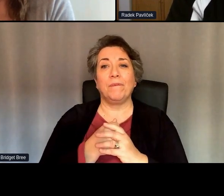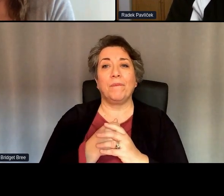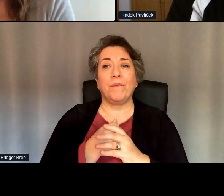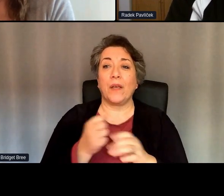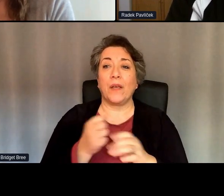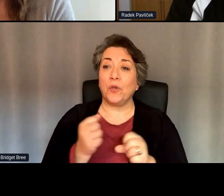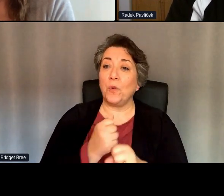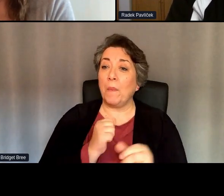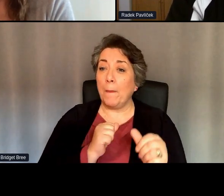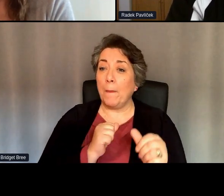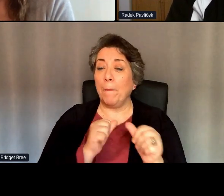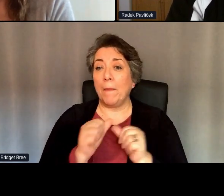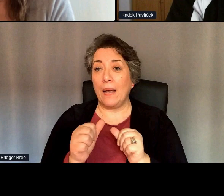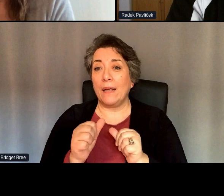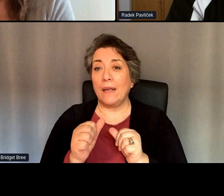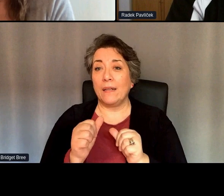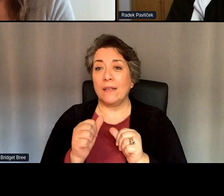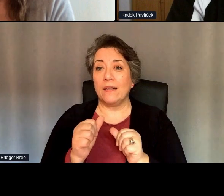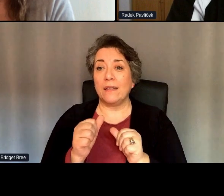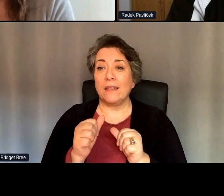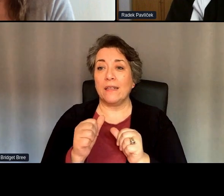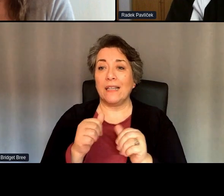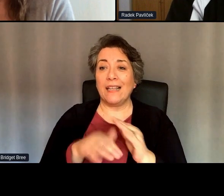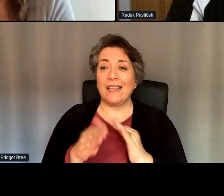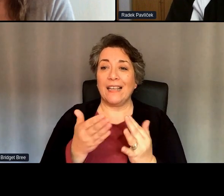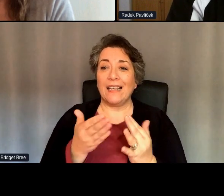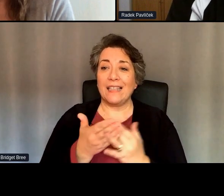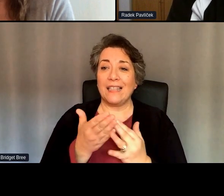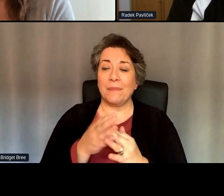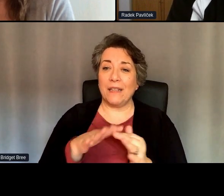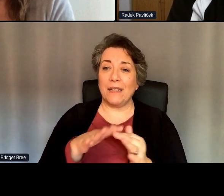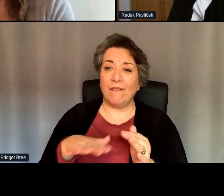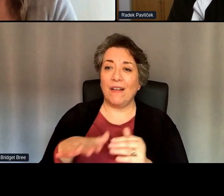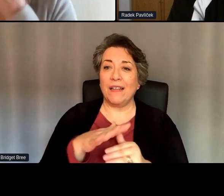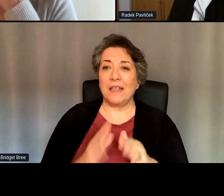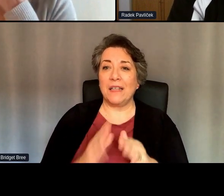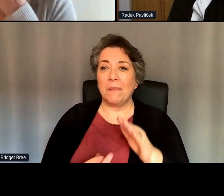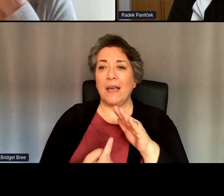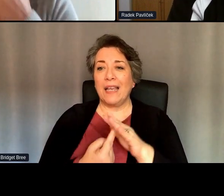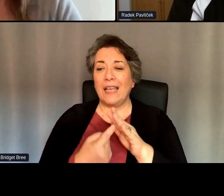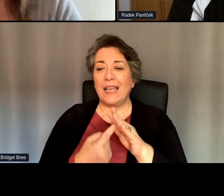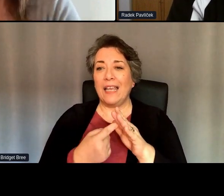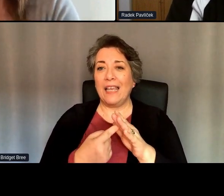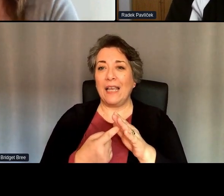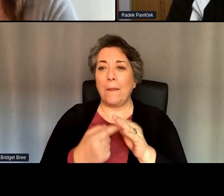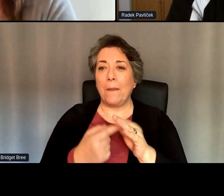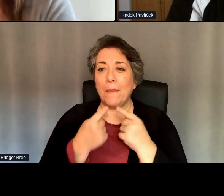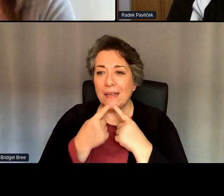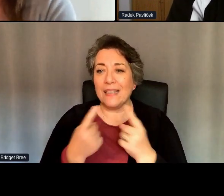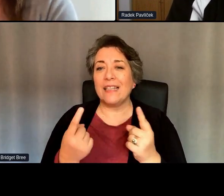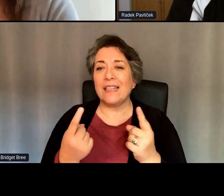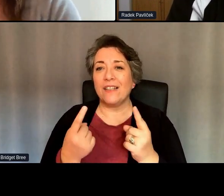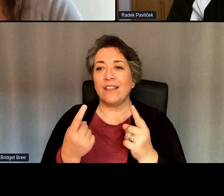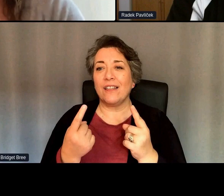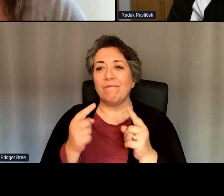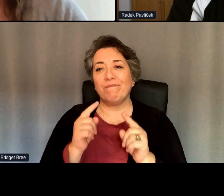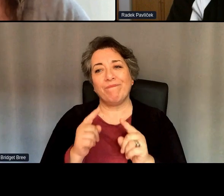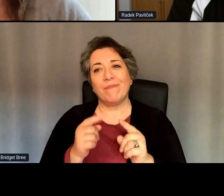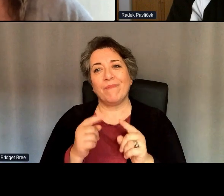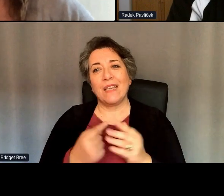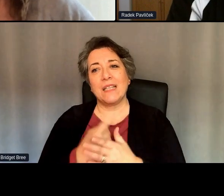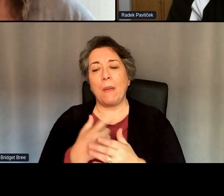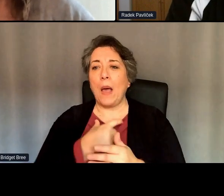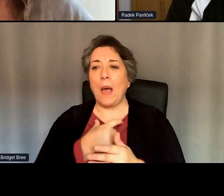best in the accessibility field. So this is my key message, that it's also about, let's say, a